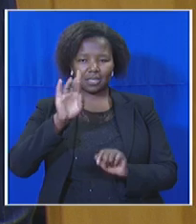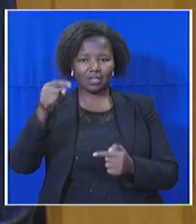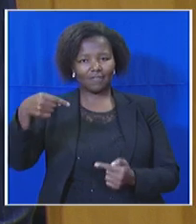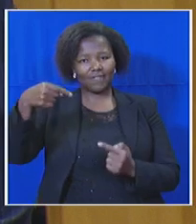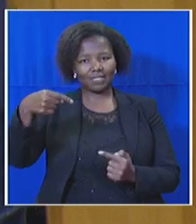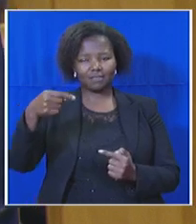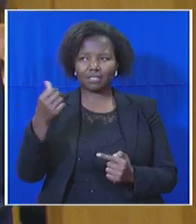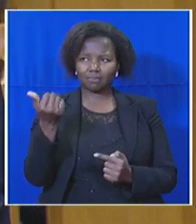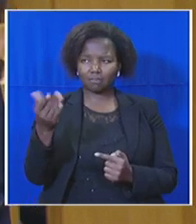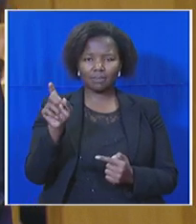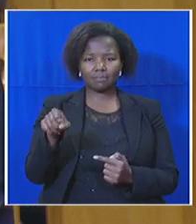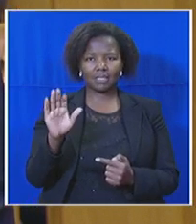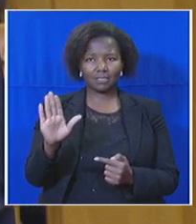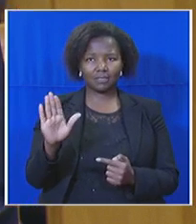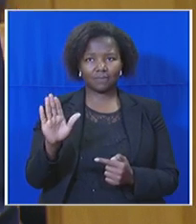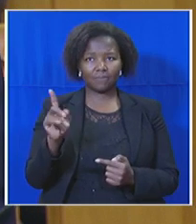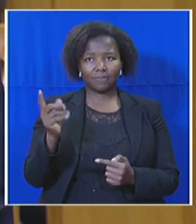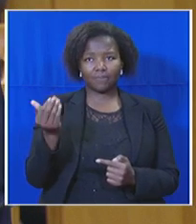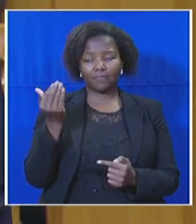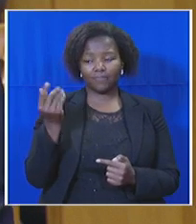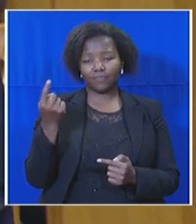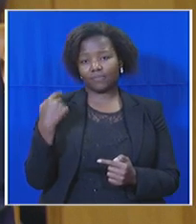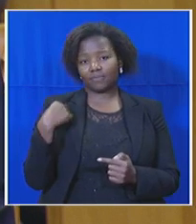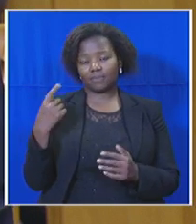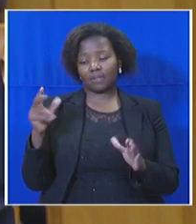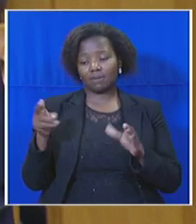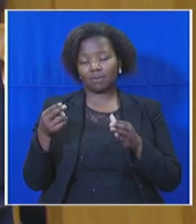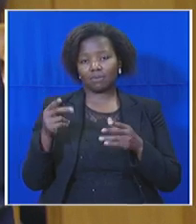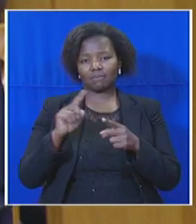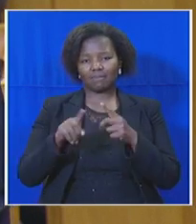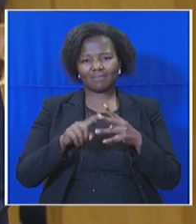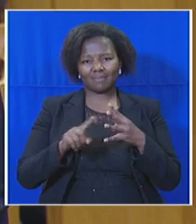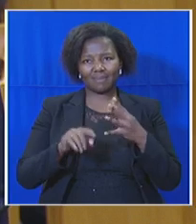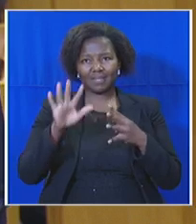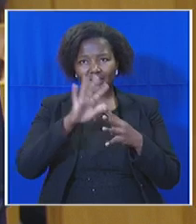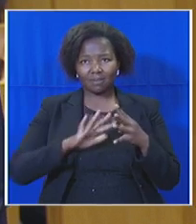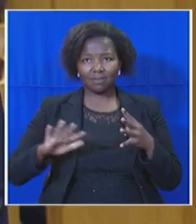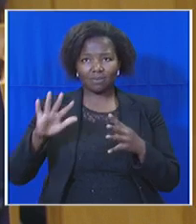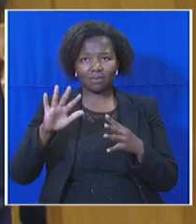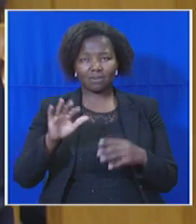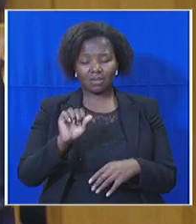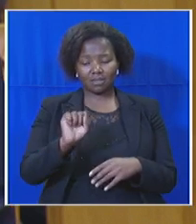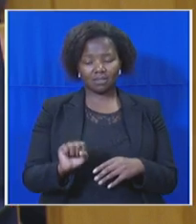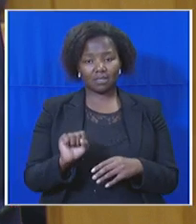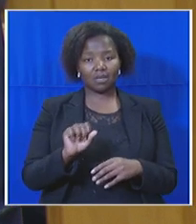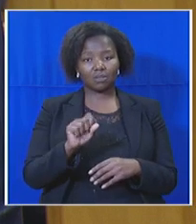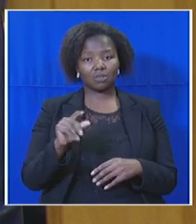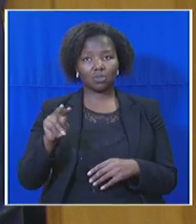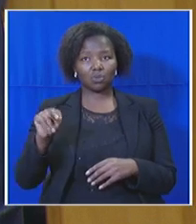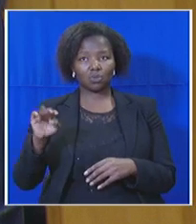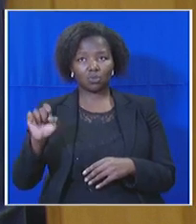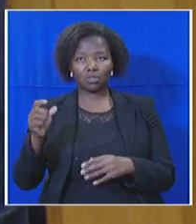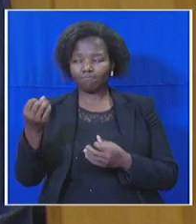indicted. In Rumbek and Adok and Bentiu and Lear, South Sudanese people told me about that